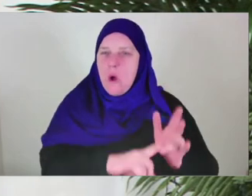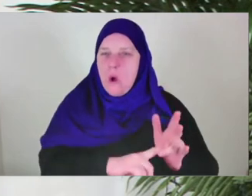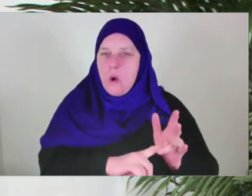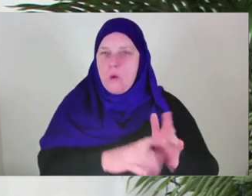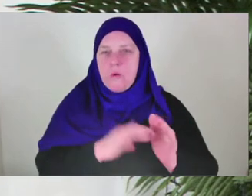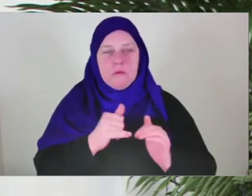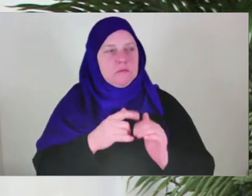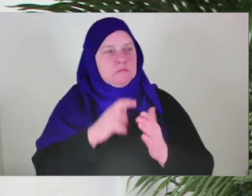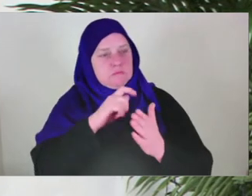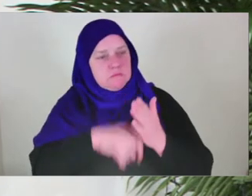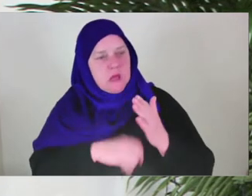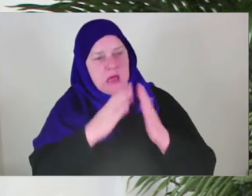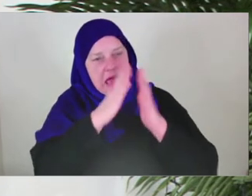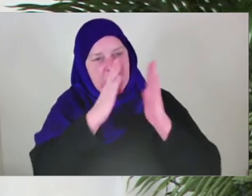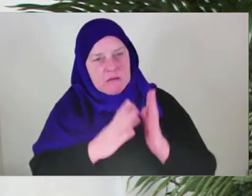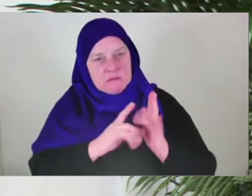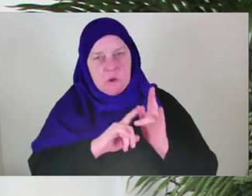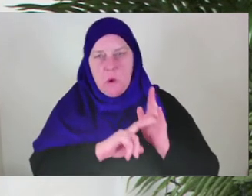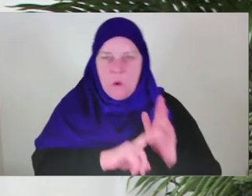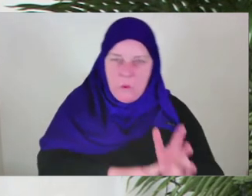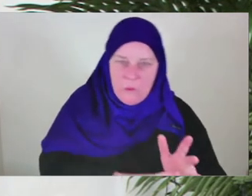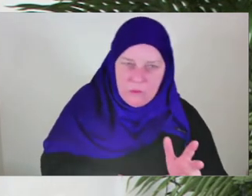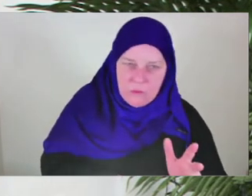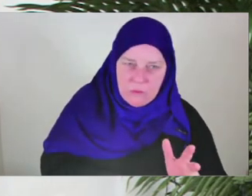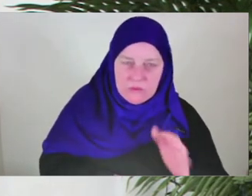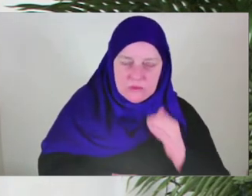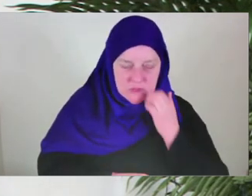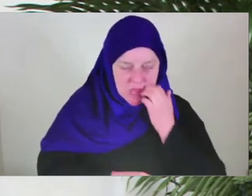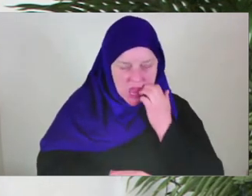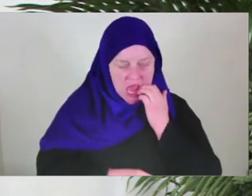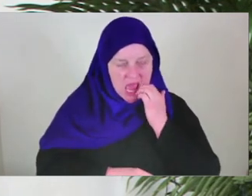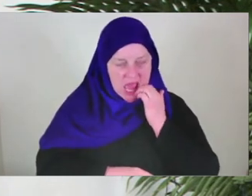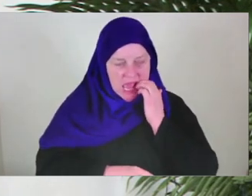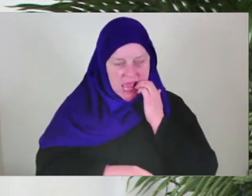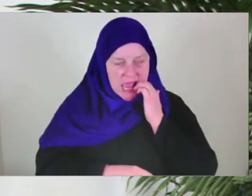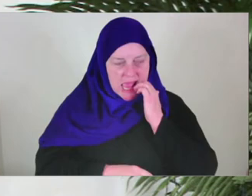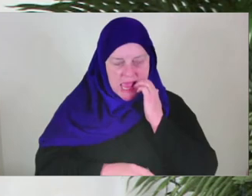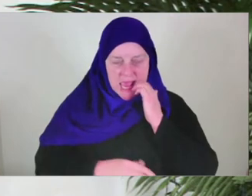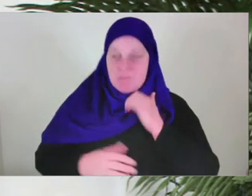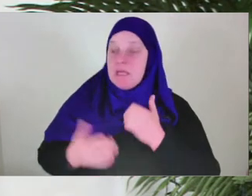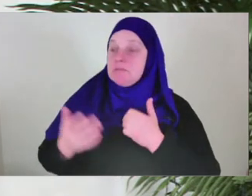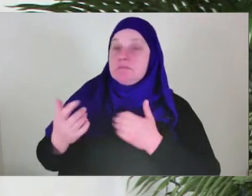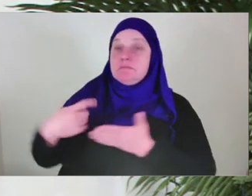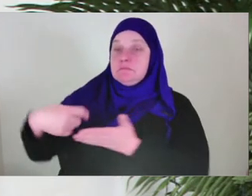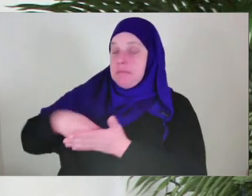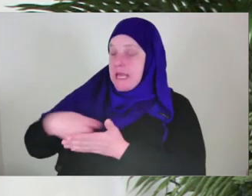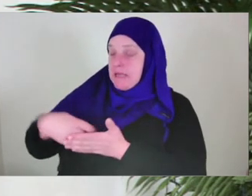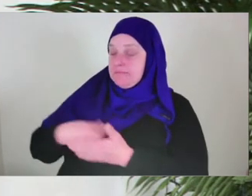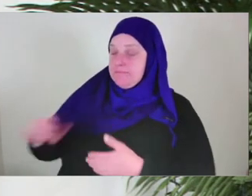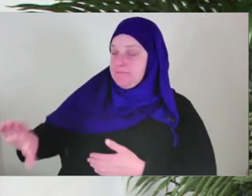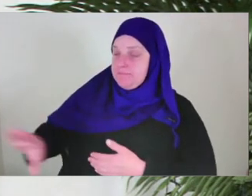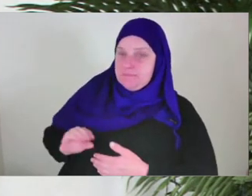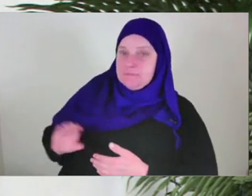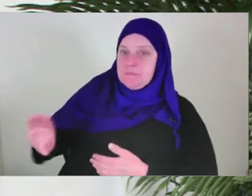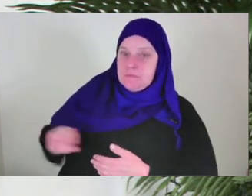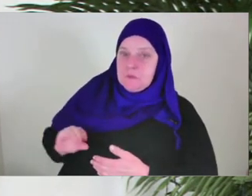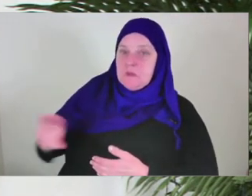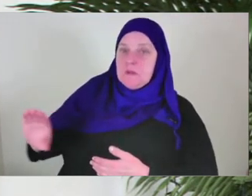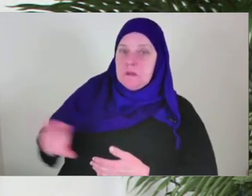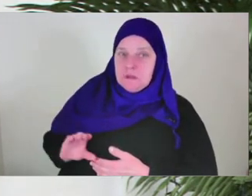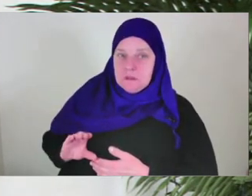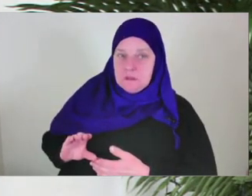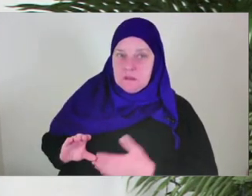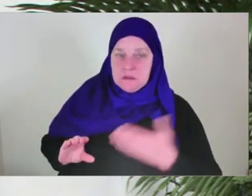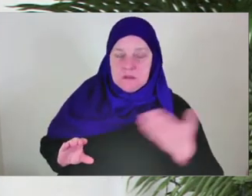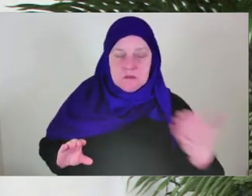income throughout the year. On my home state, I have $1,000 left, but I still have maybe $5,000 in